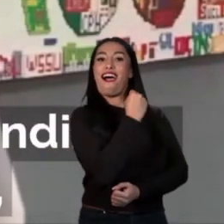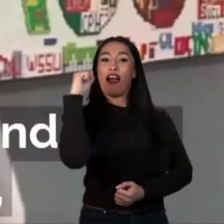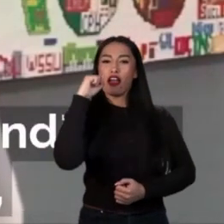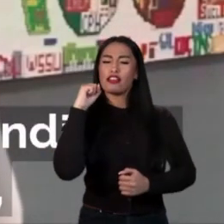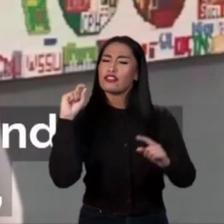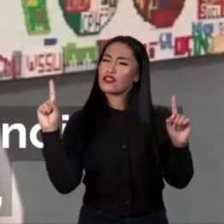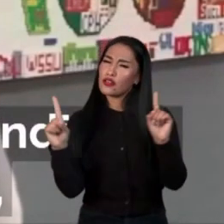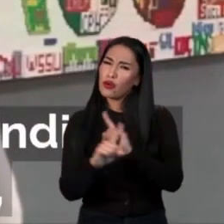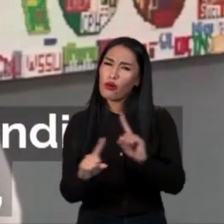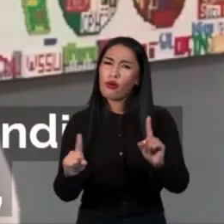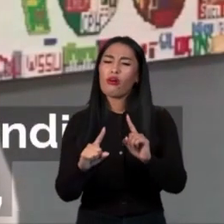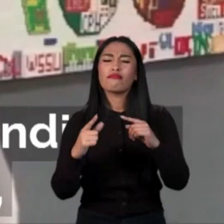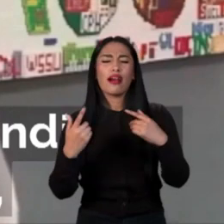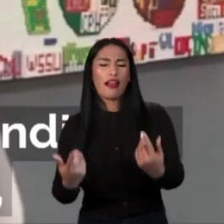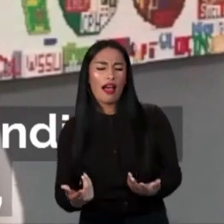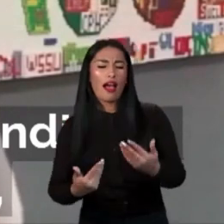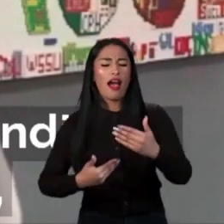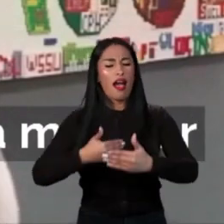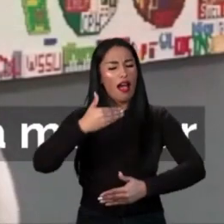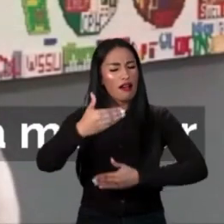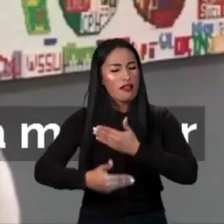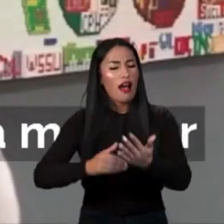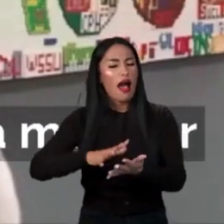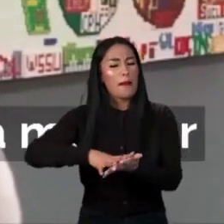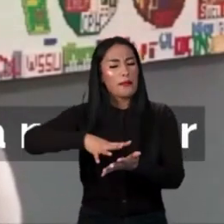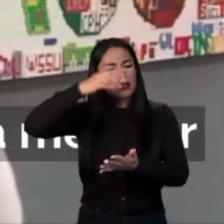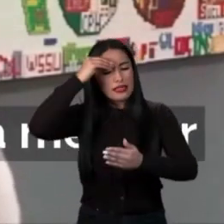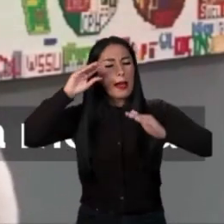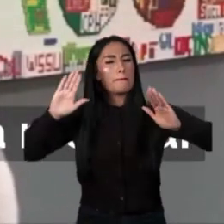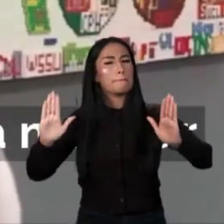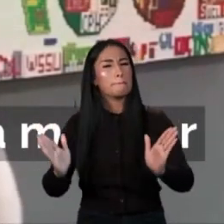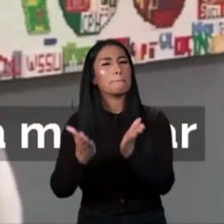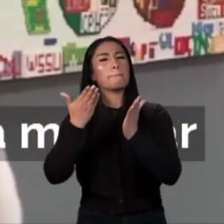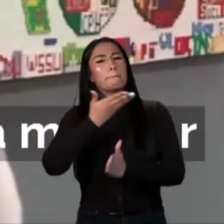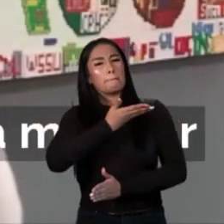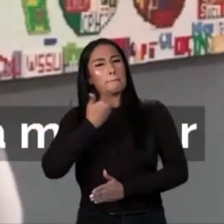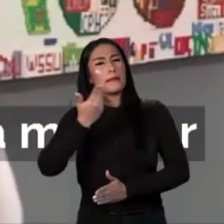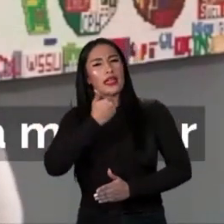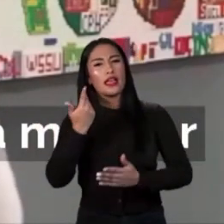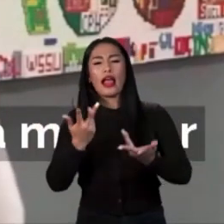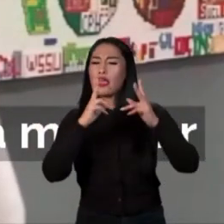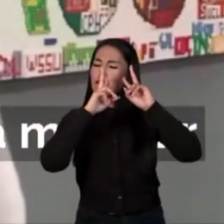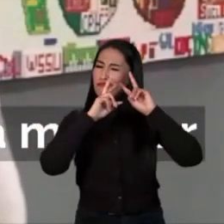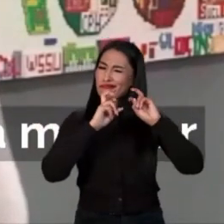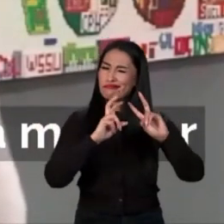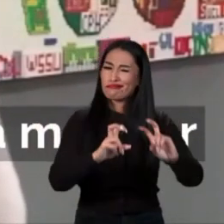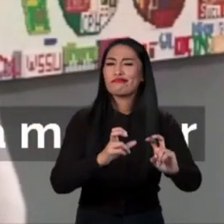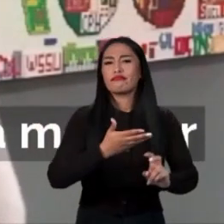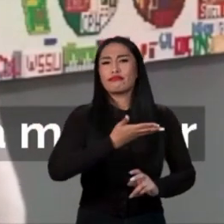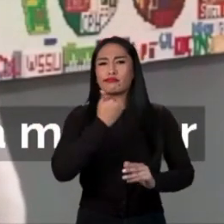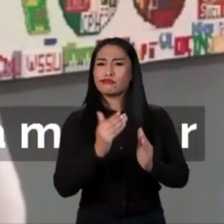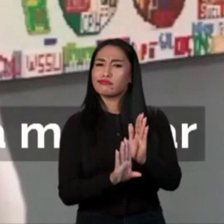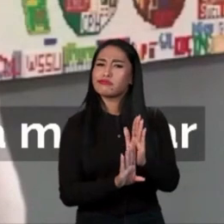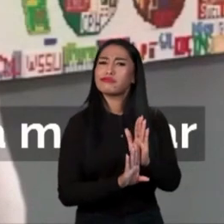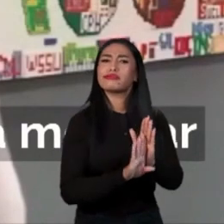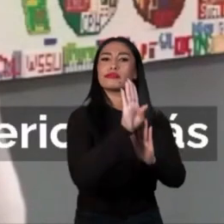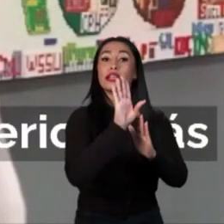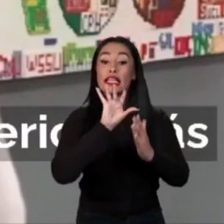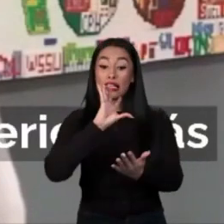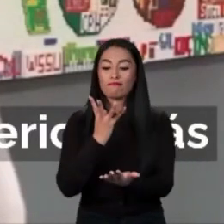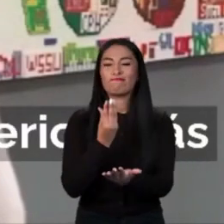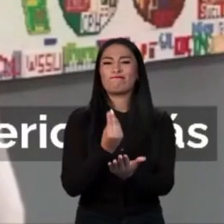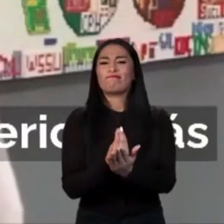improve learning, to improve teaching, to improve research, to improve outcomes. And the world